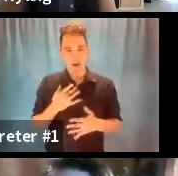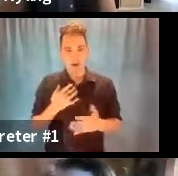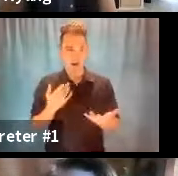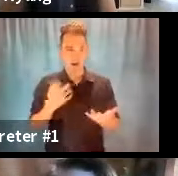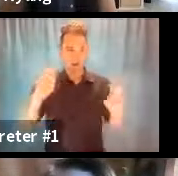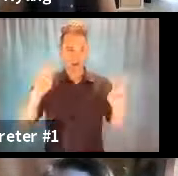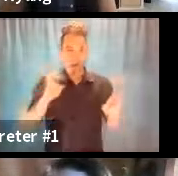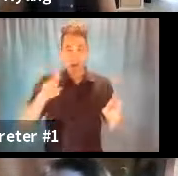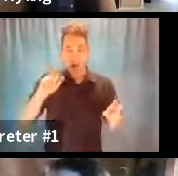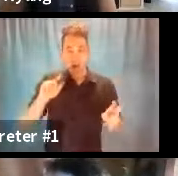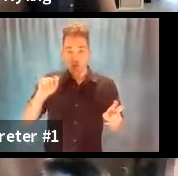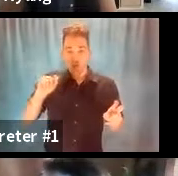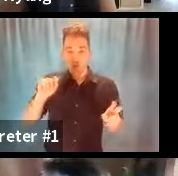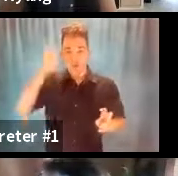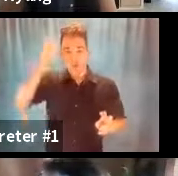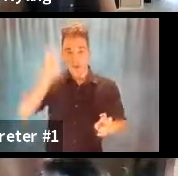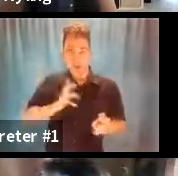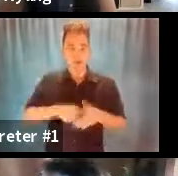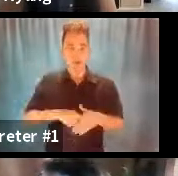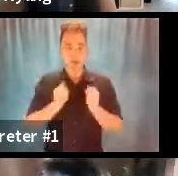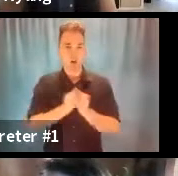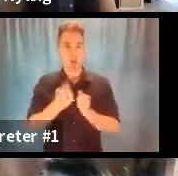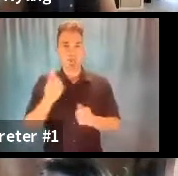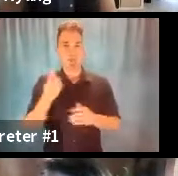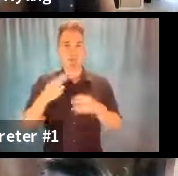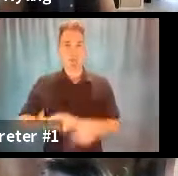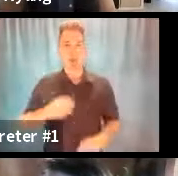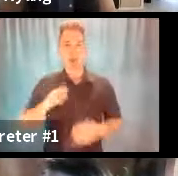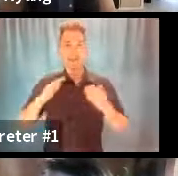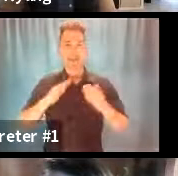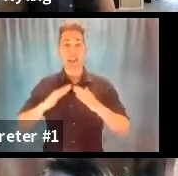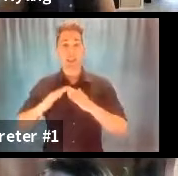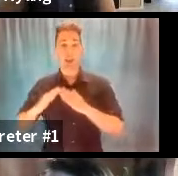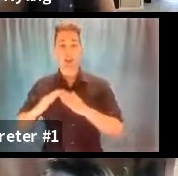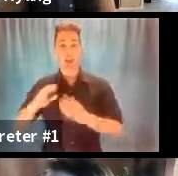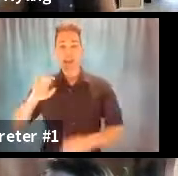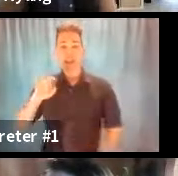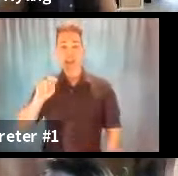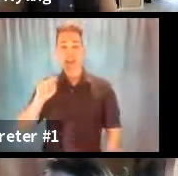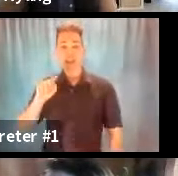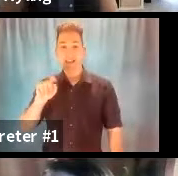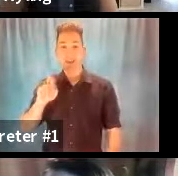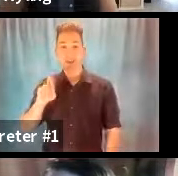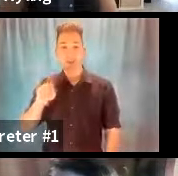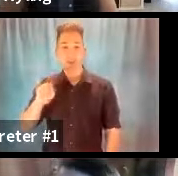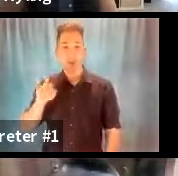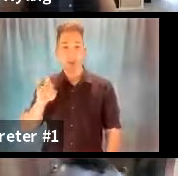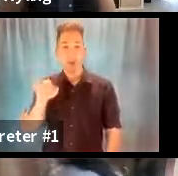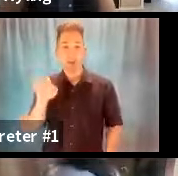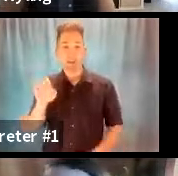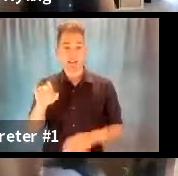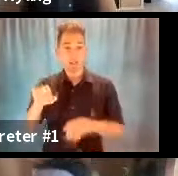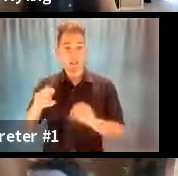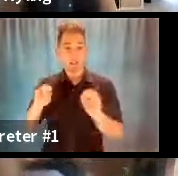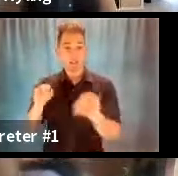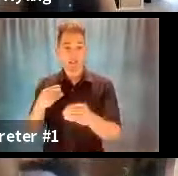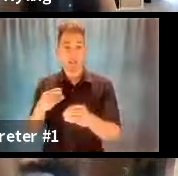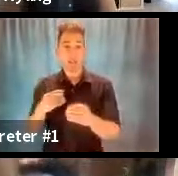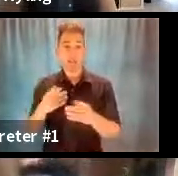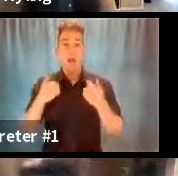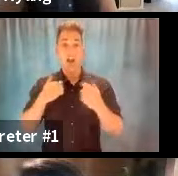with something called Neighborhood Enterprises. That organization repaired and managed lower cost rental